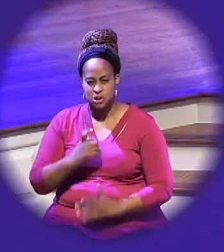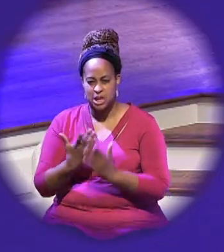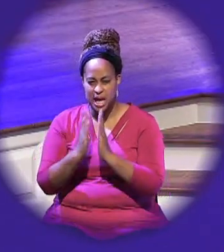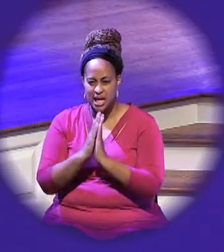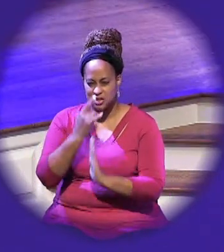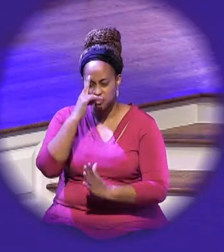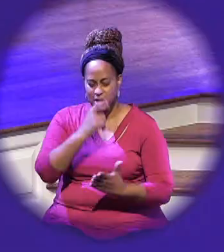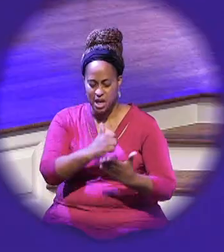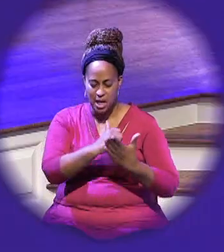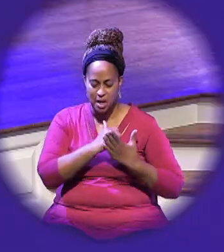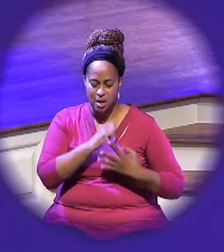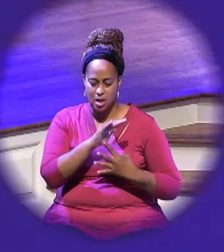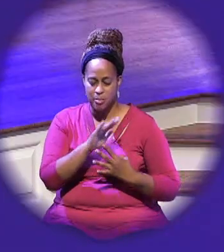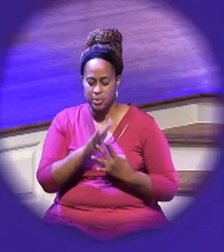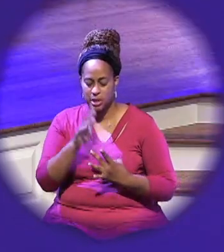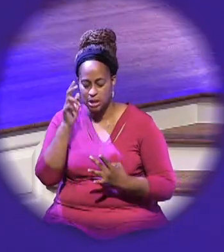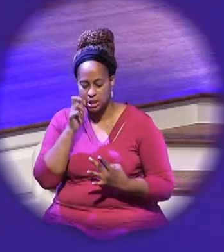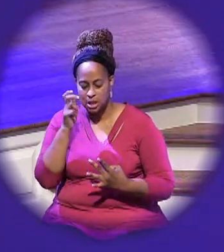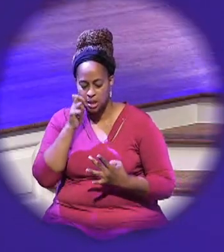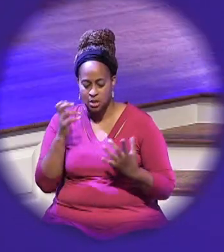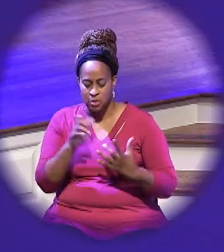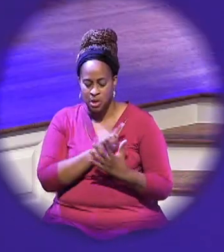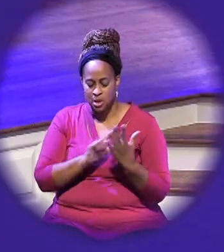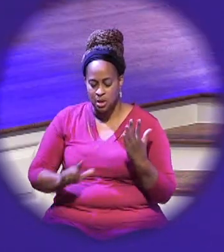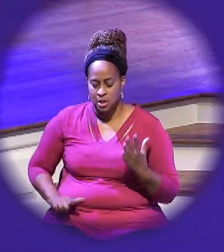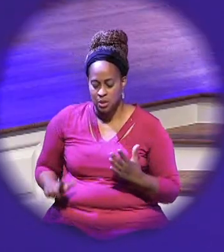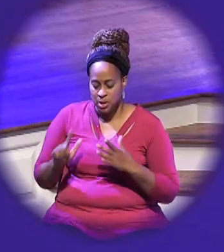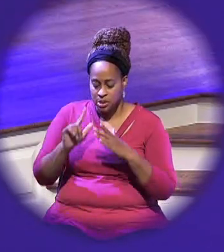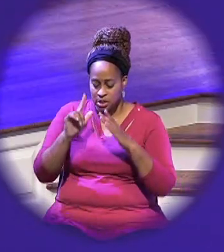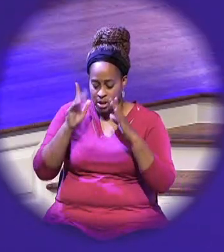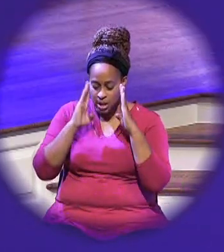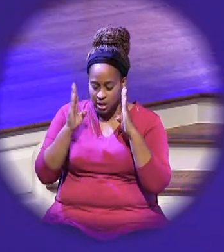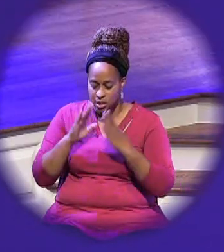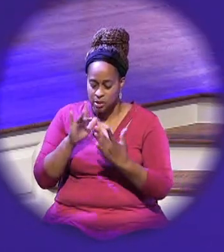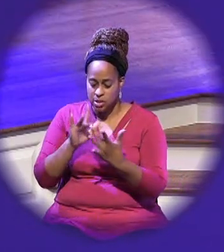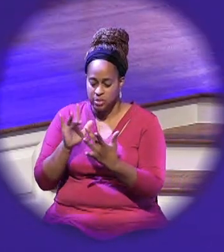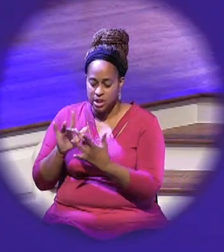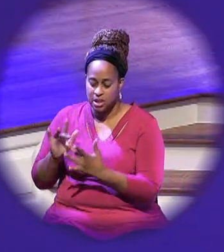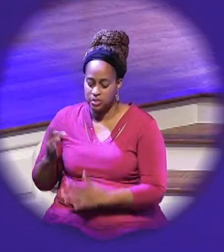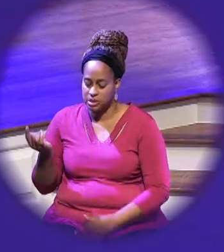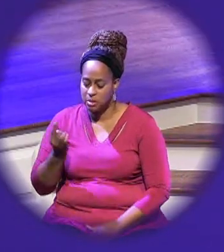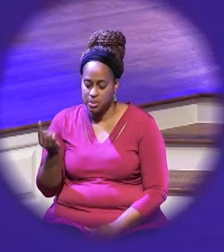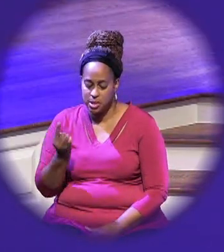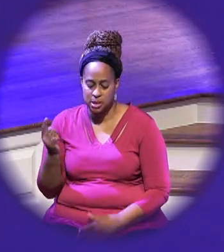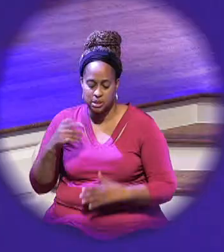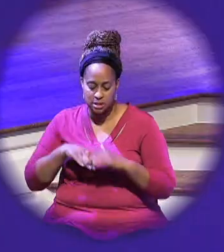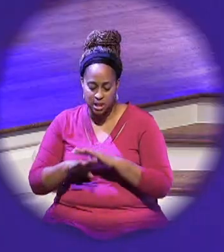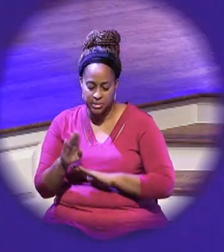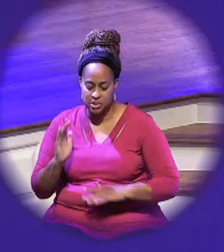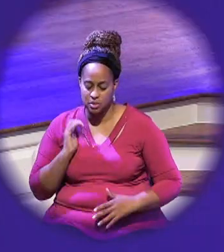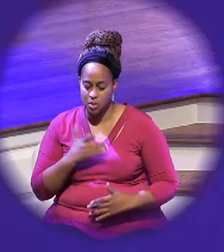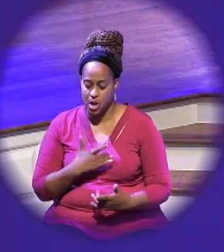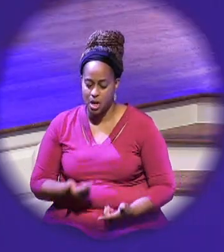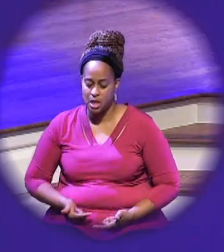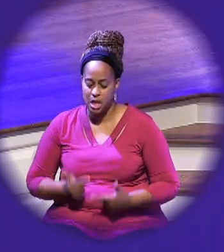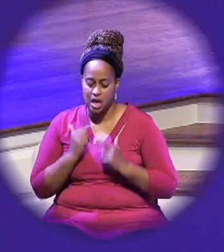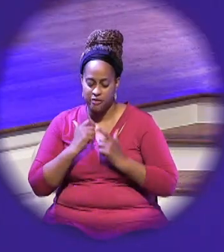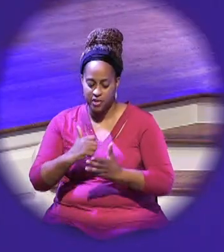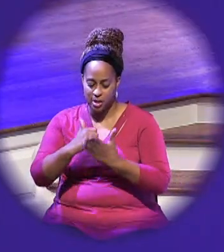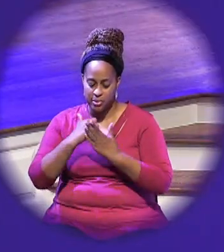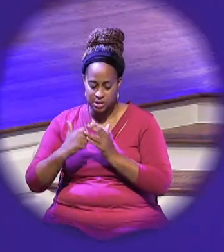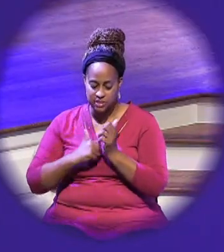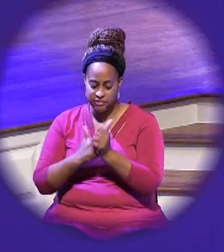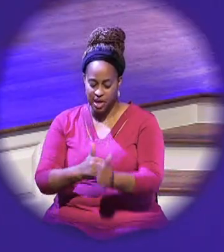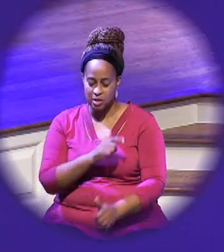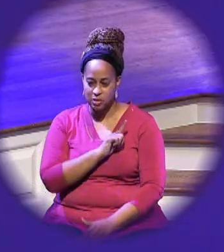help, where we knew we should listen to the Lord's heeding, where we knew we should reach out to someone else to step into our life and help us follow the Lord